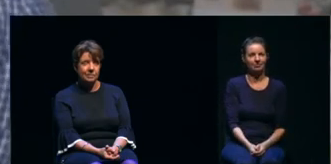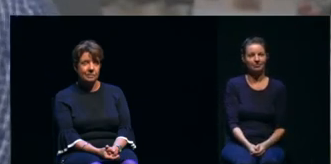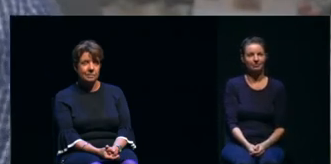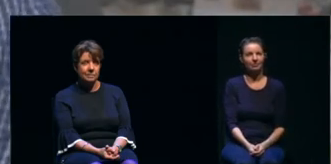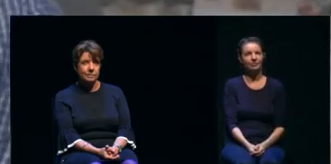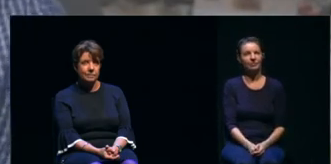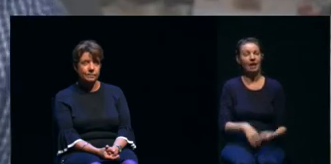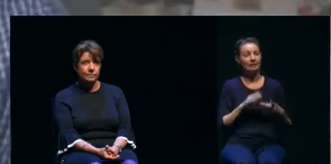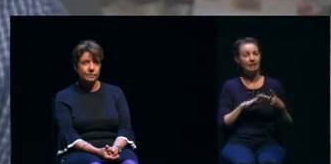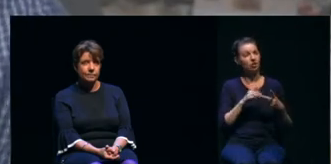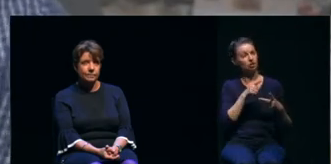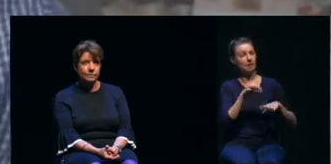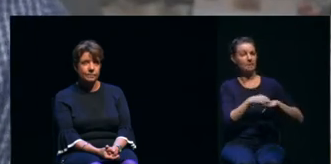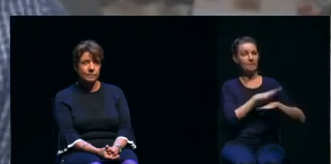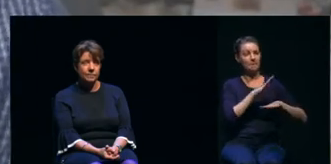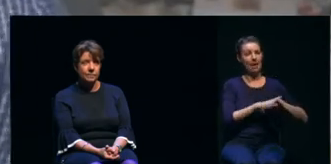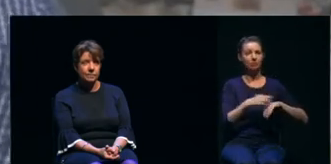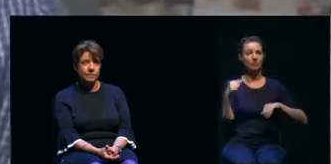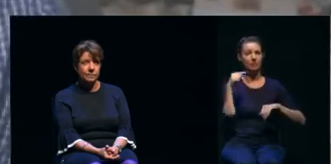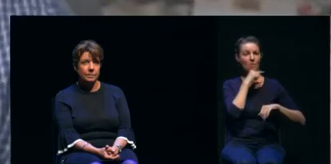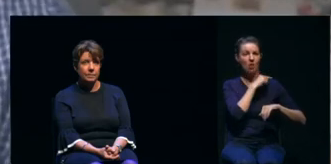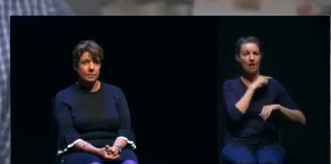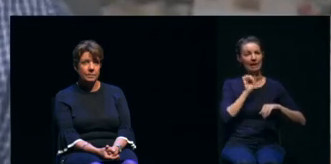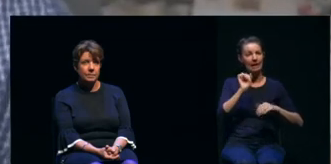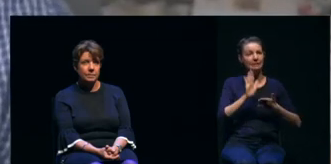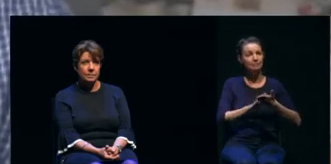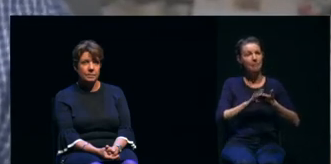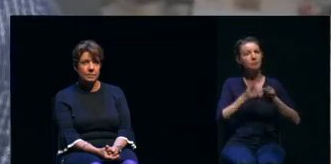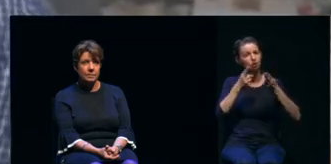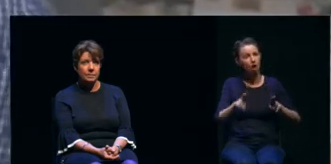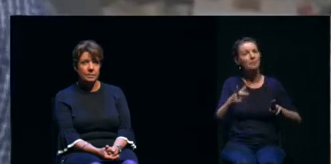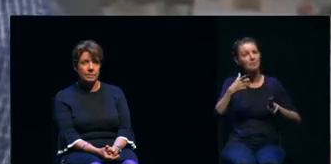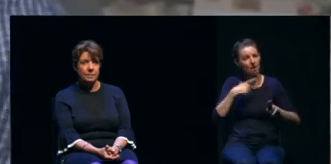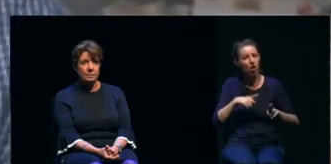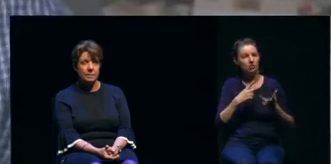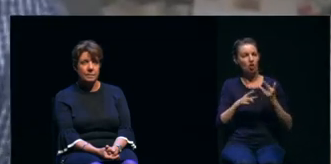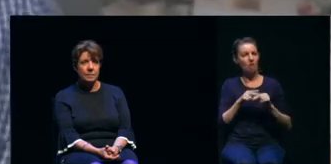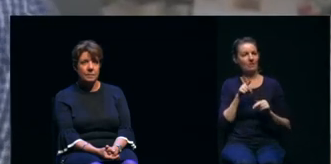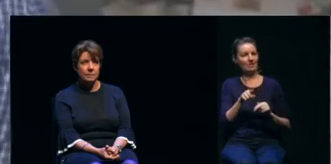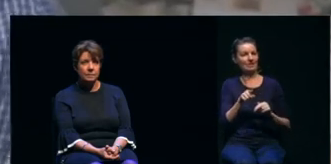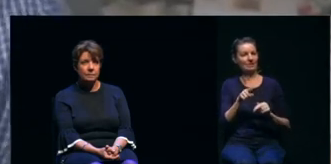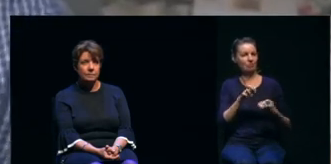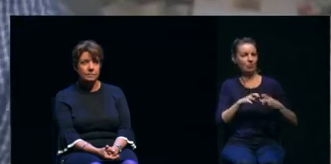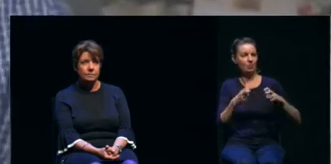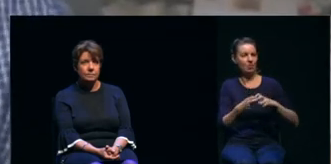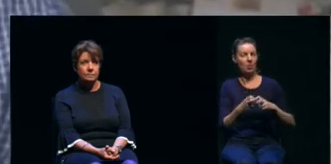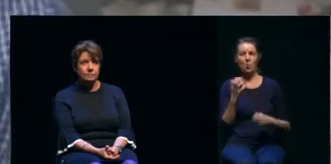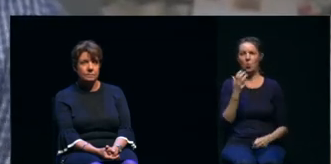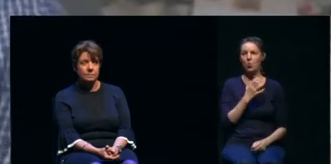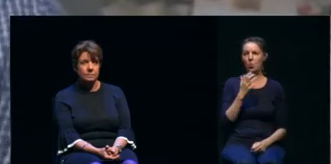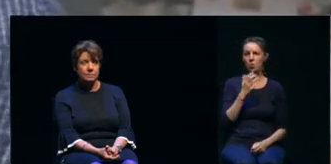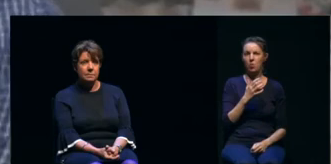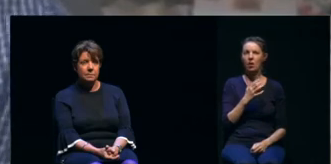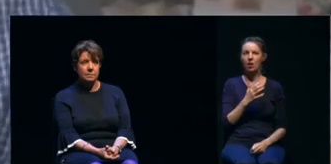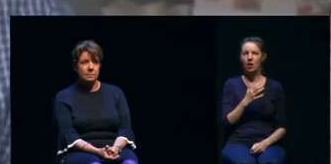life. And secondly, she's married to a boy whose mum died because of this. Like, there's a very strong